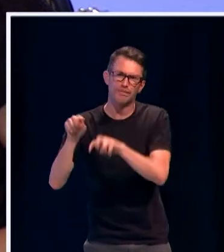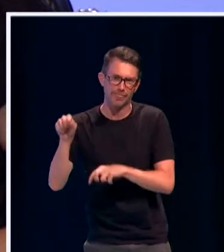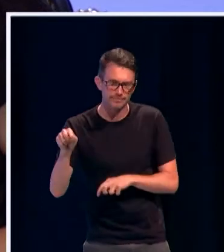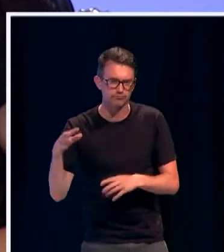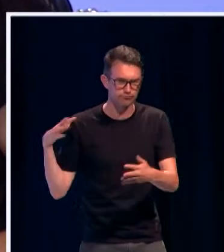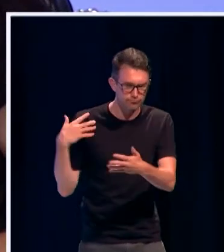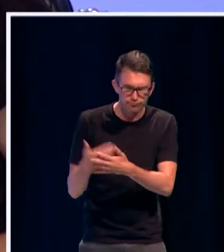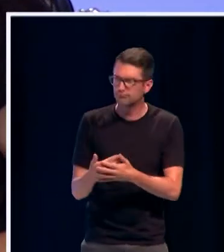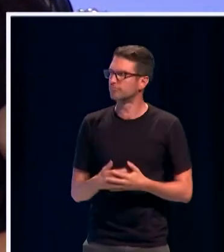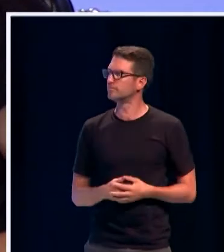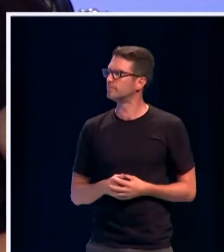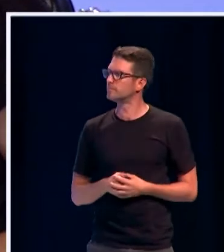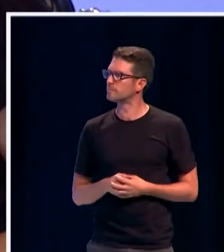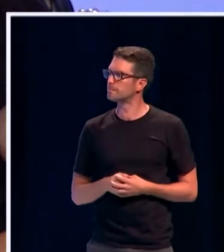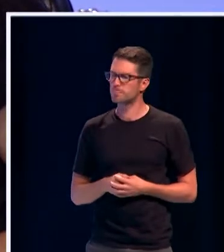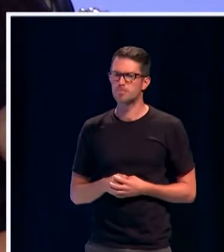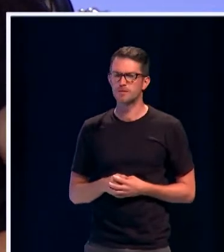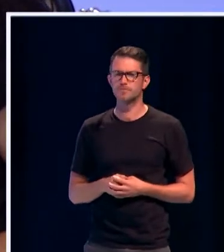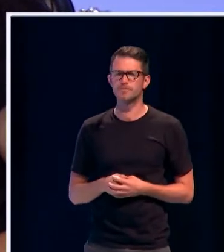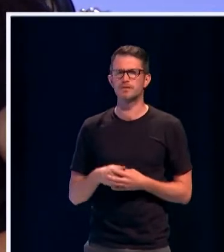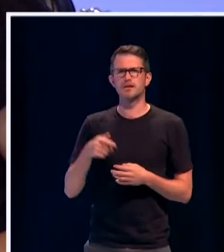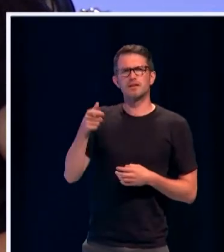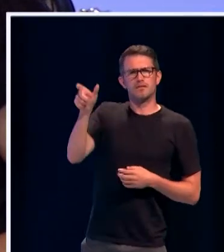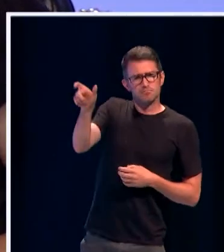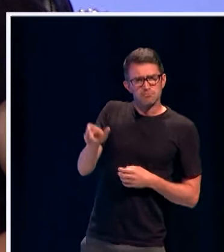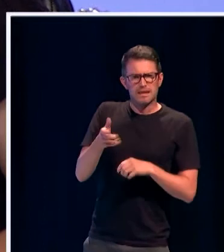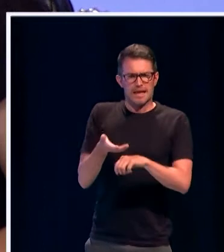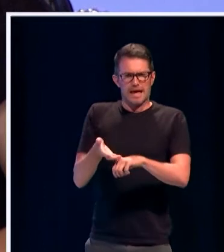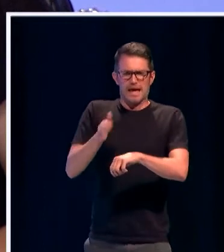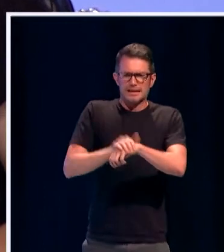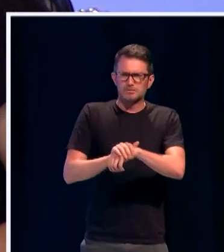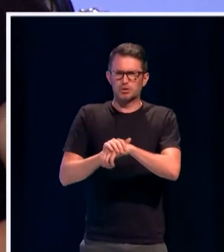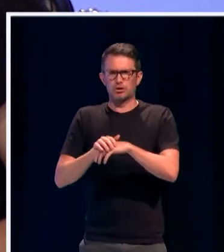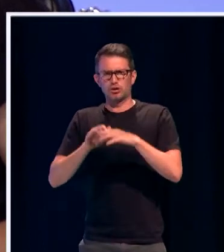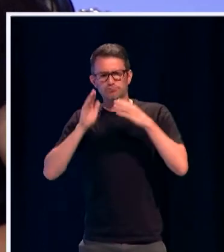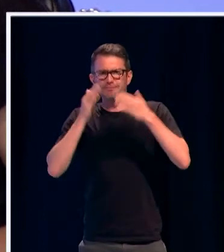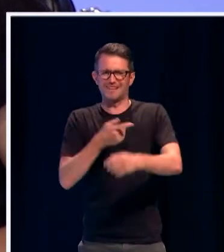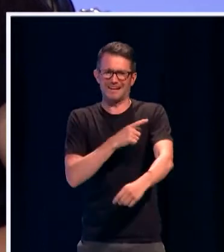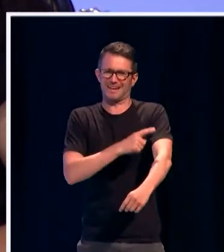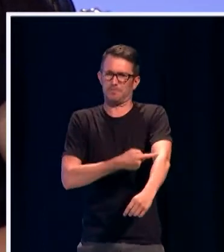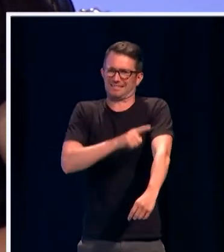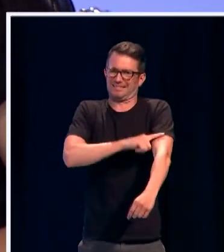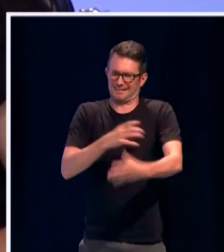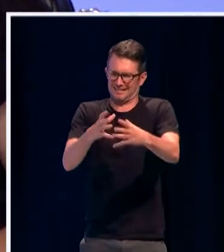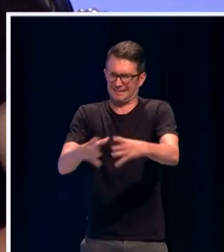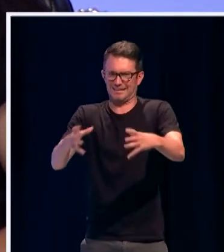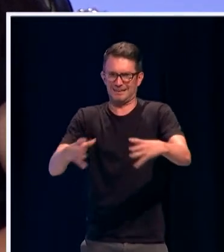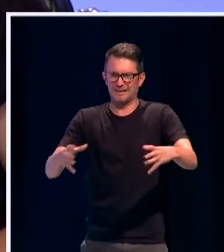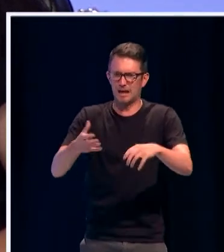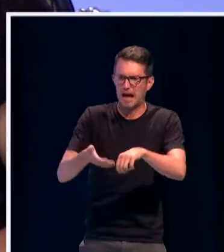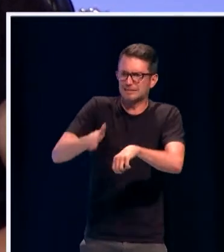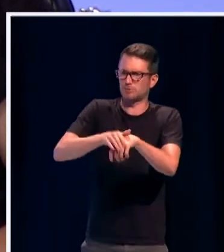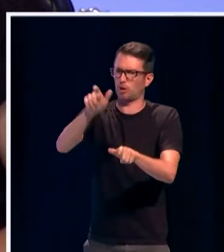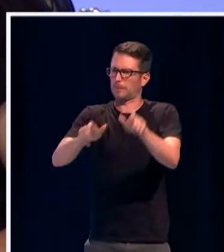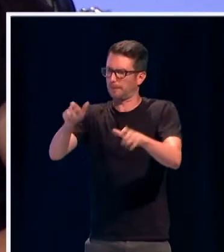also an expert of capacity building of organizations representing persons with disabilities. So our question to